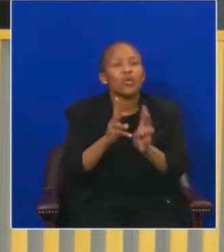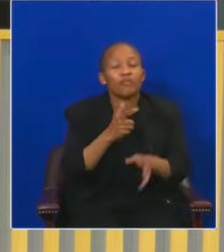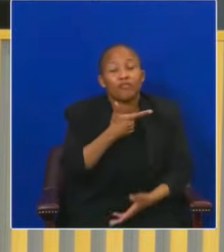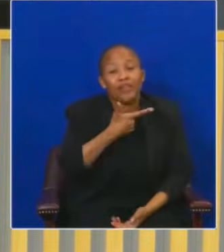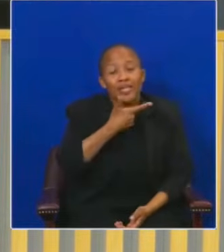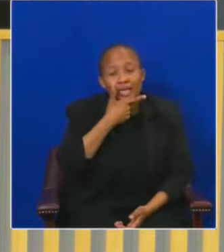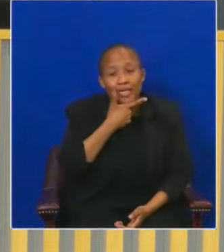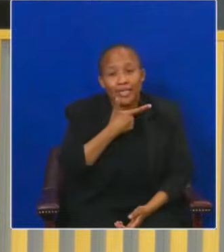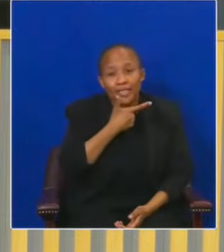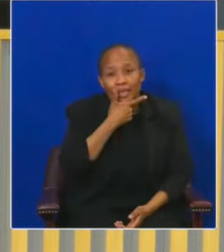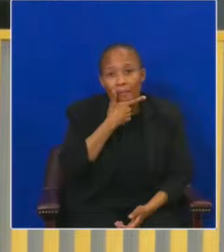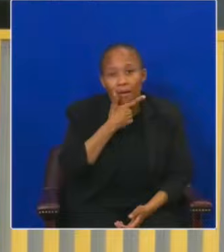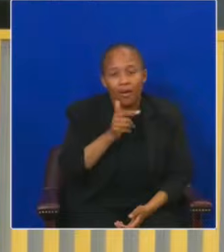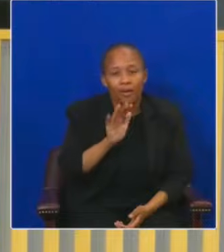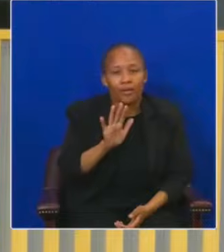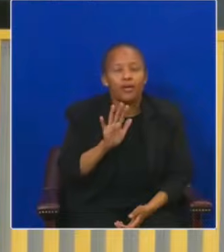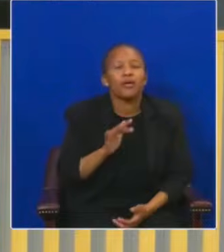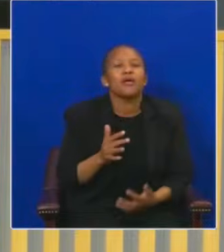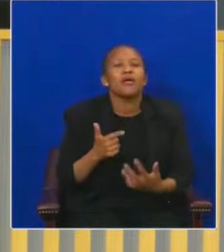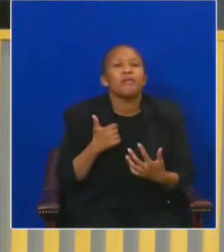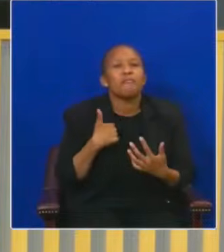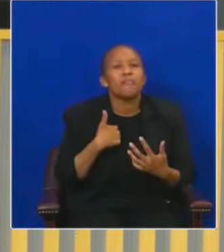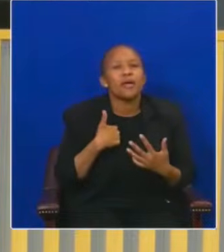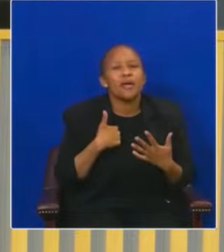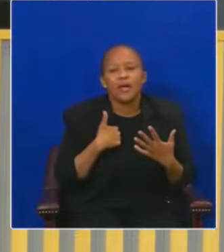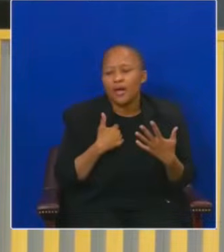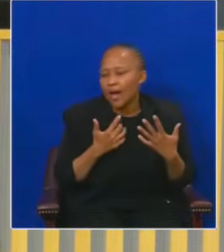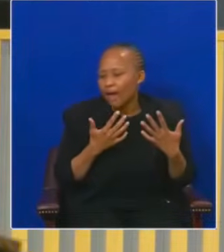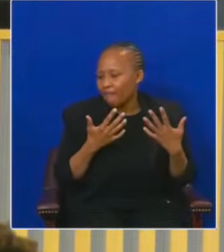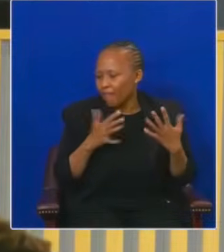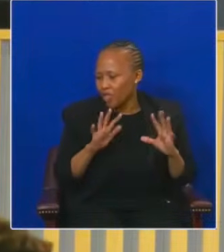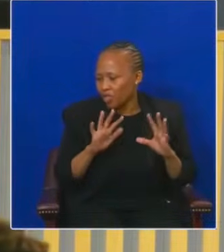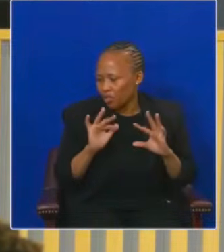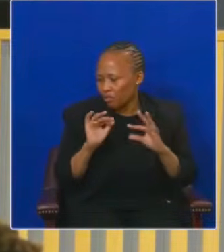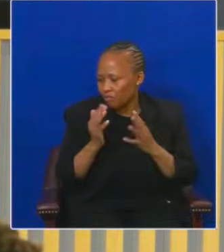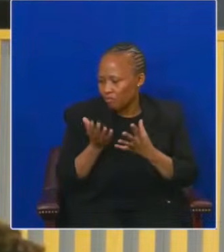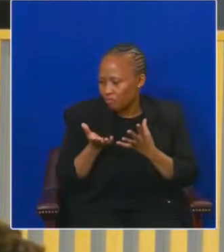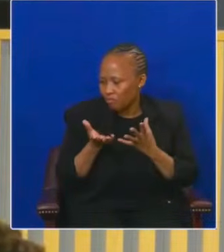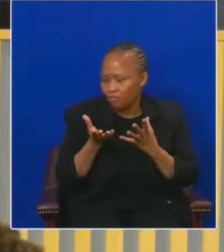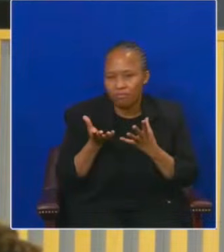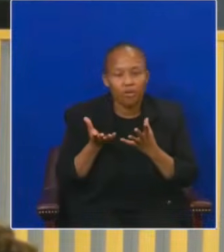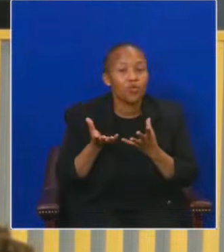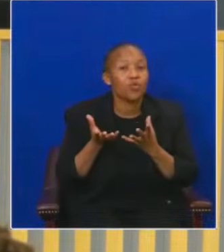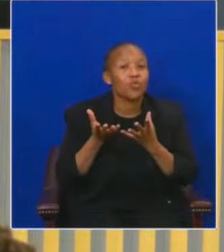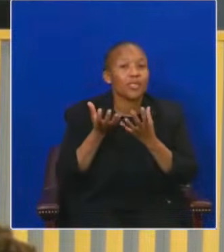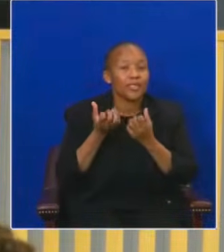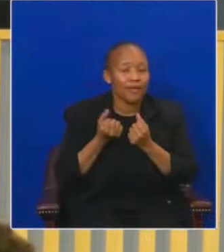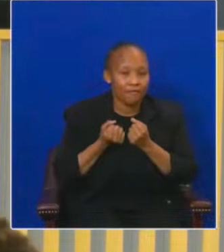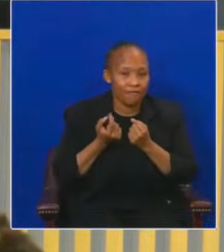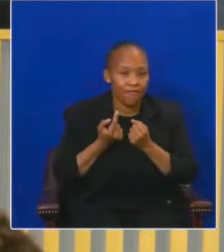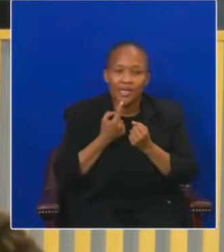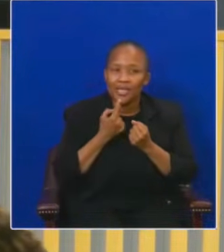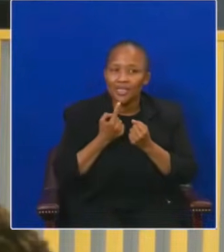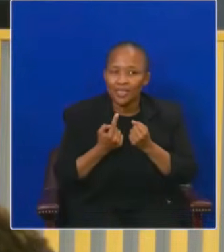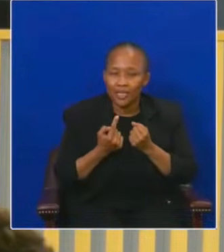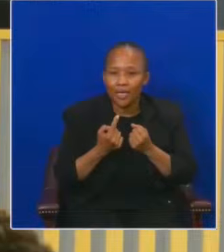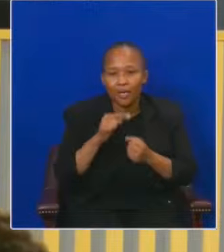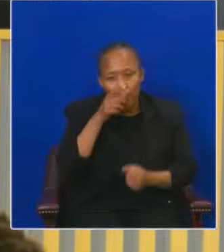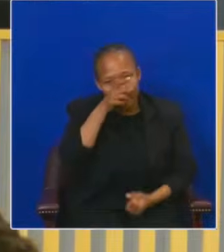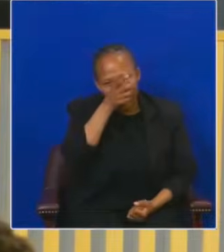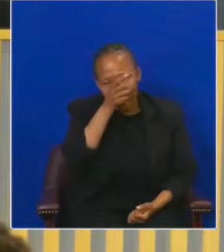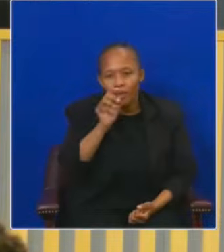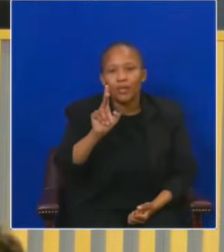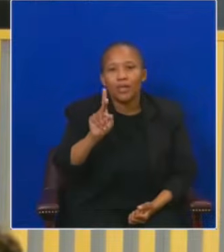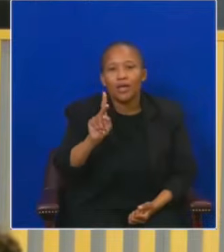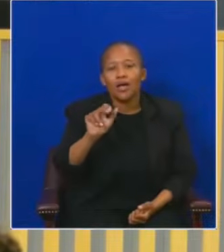I received an intel that Katiso was in possession of a cell phone whilst